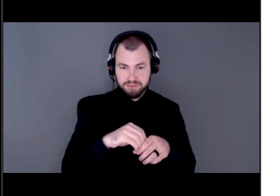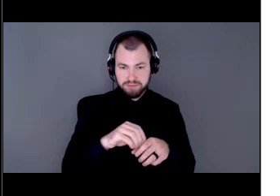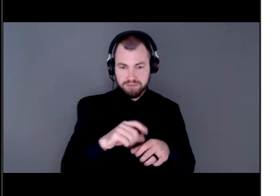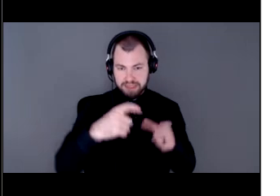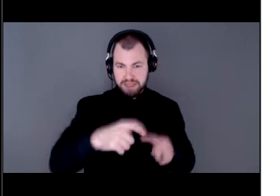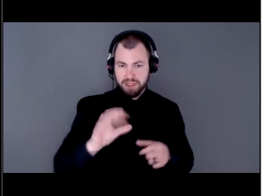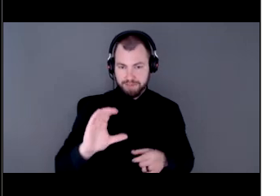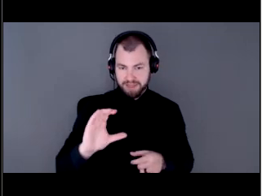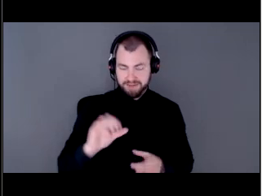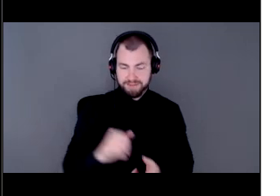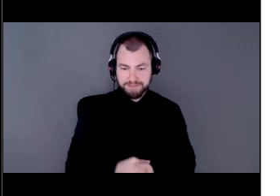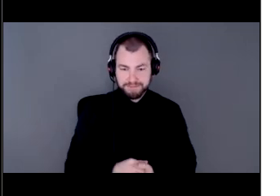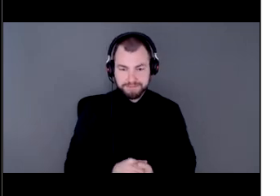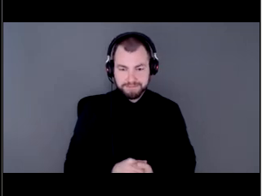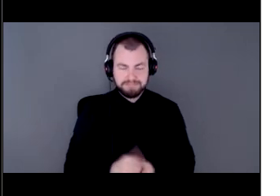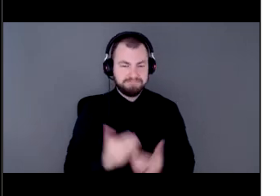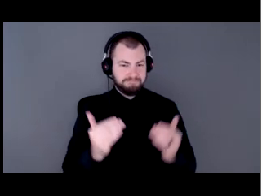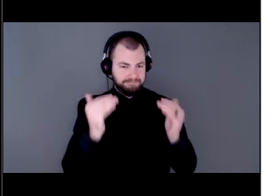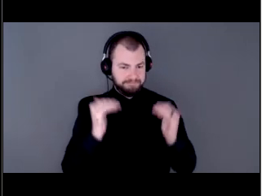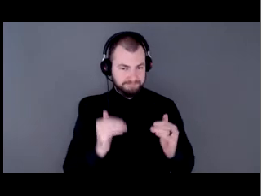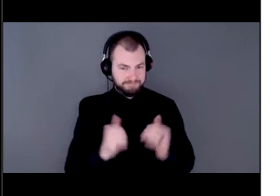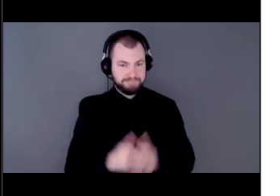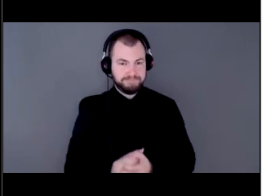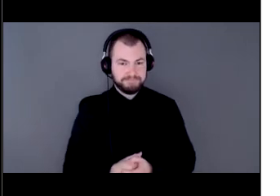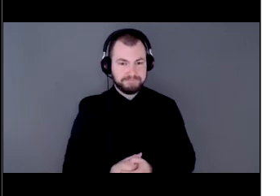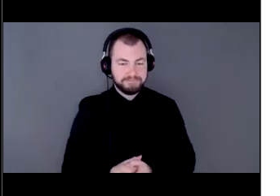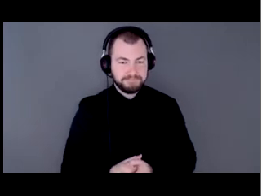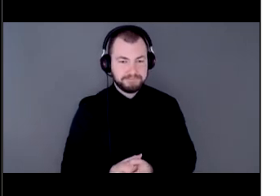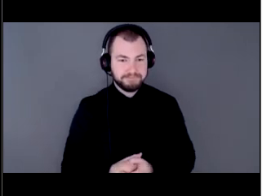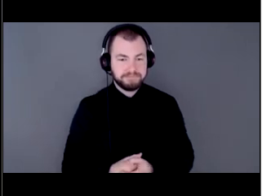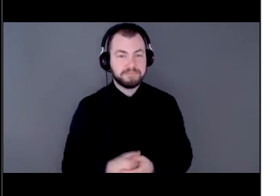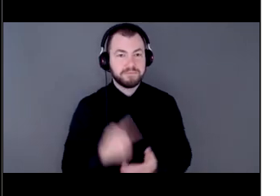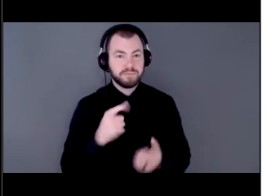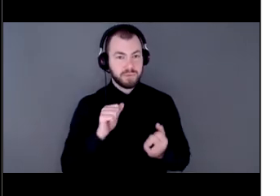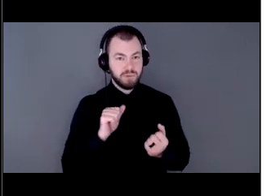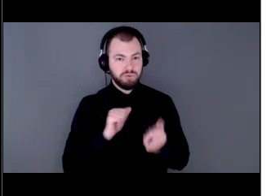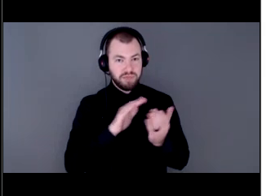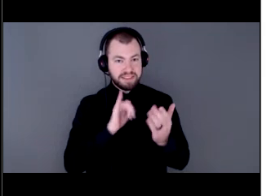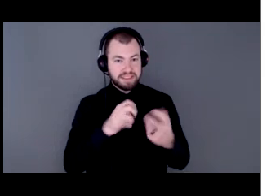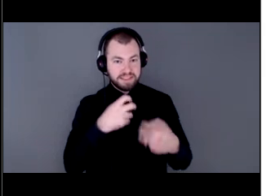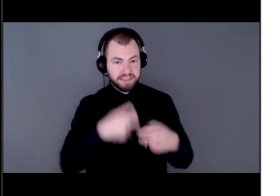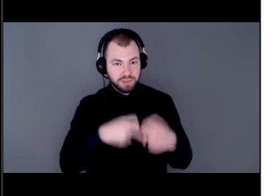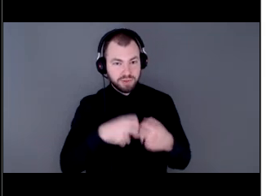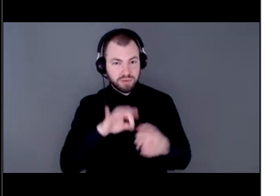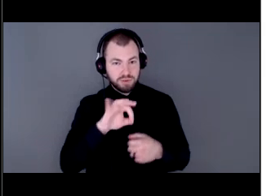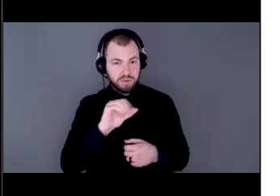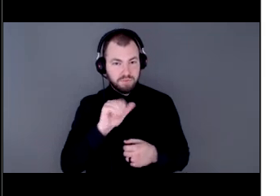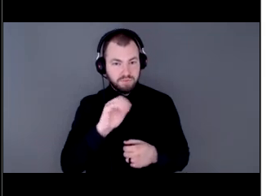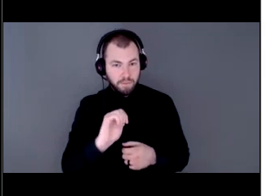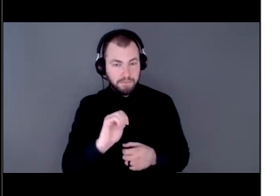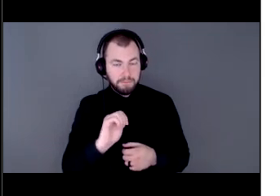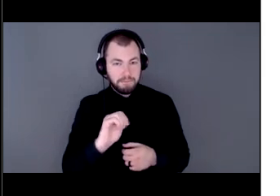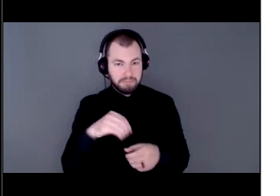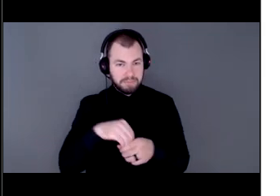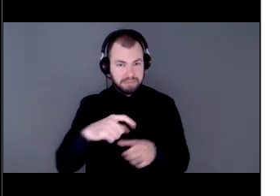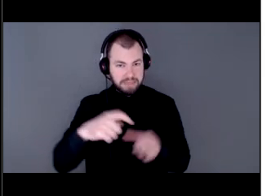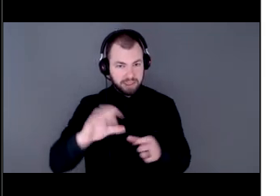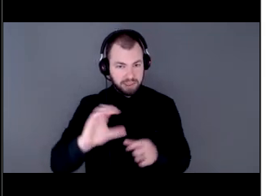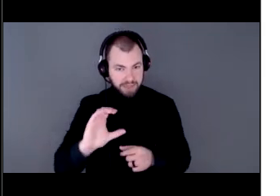And so next slide, please. To address this issue of foam in Lake Champlain, we have started